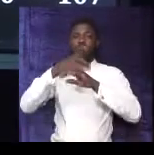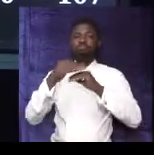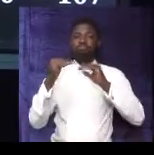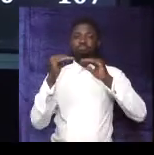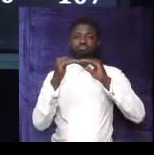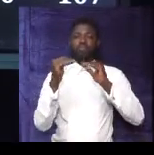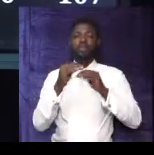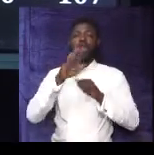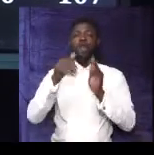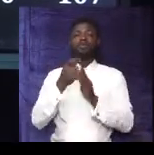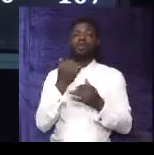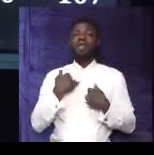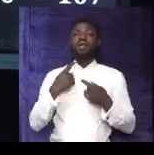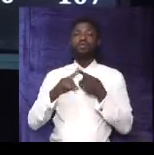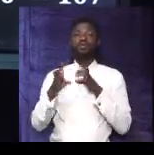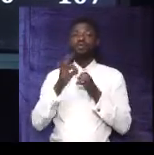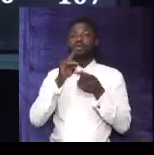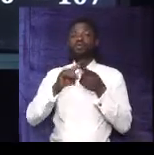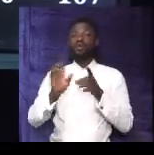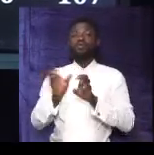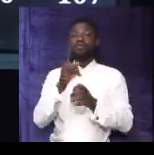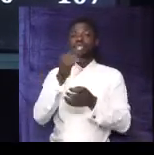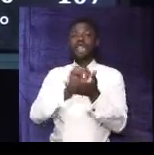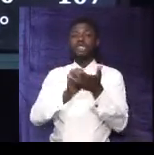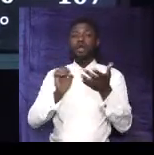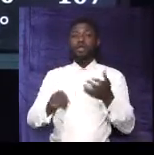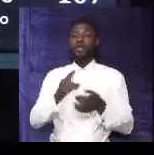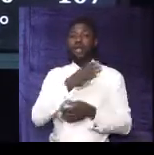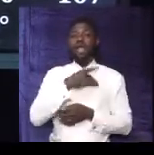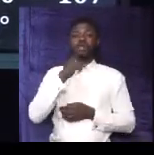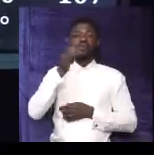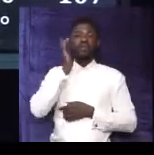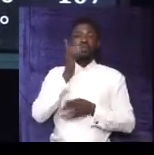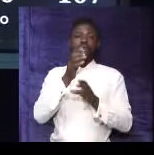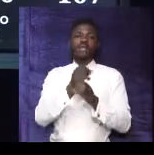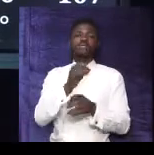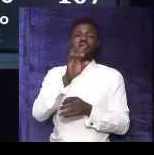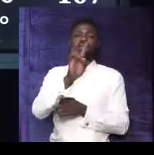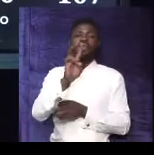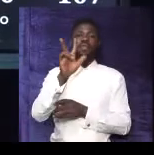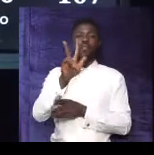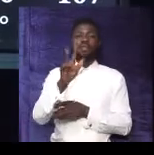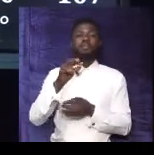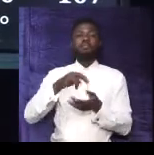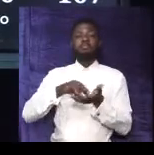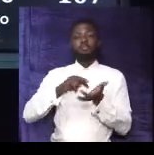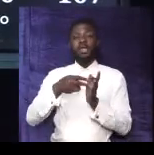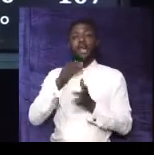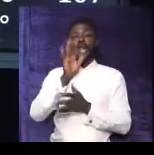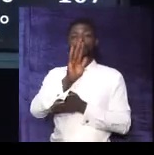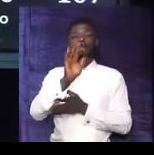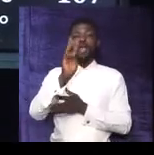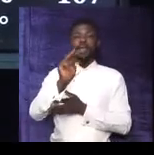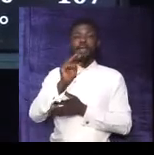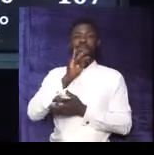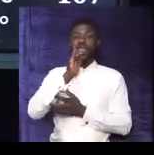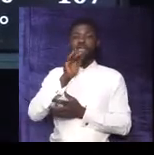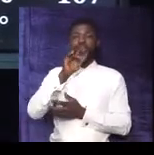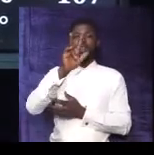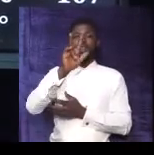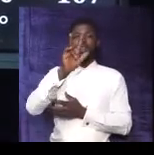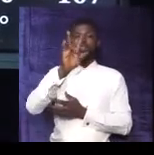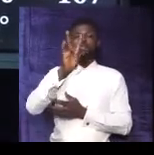across the bridge. So now all you have to do is just do the subtraction, my friend, and you will get 73, telling you that your m